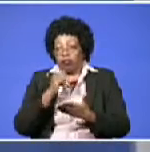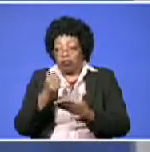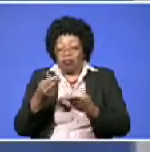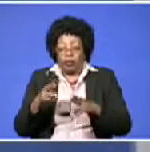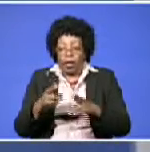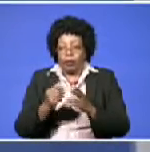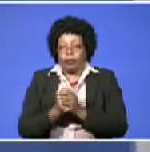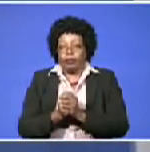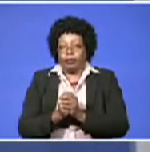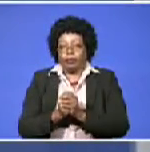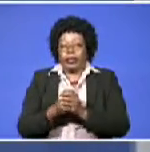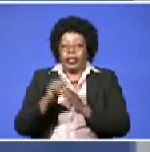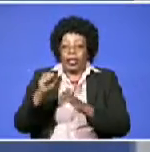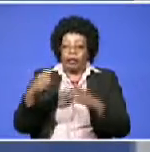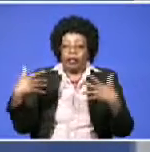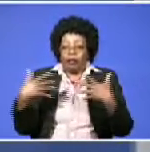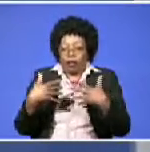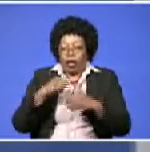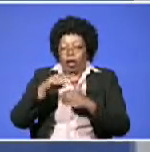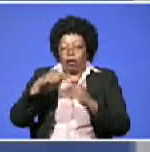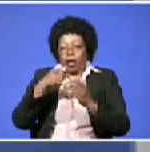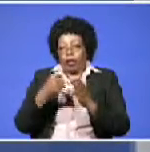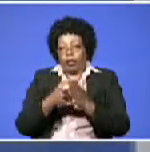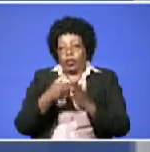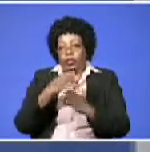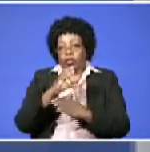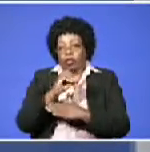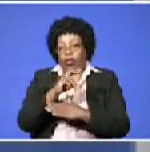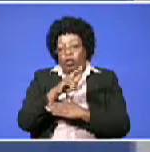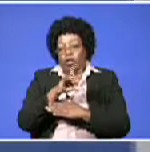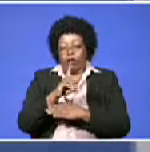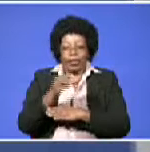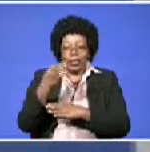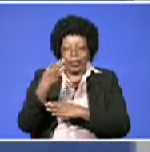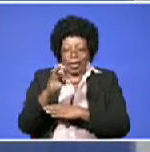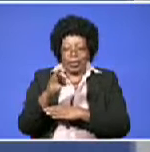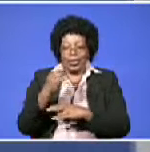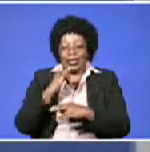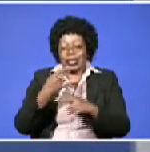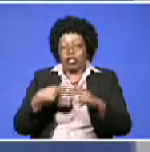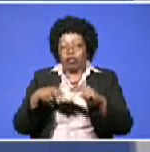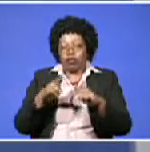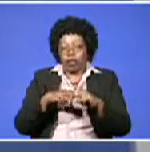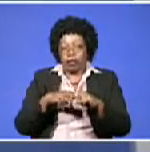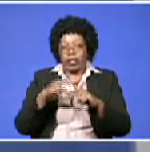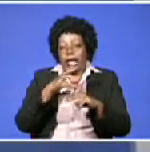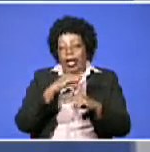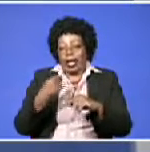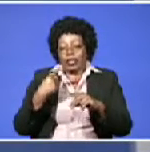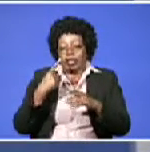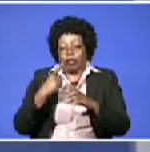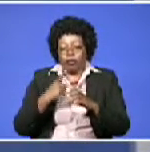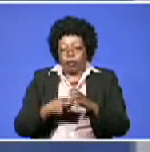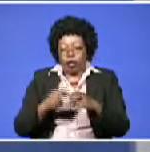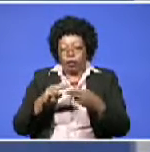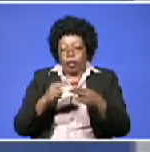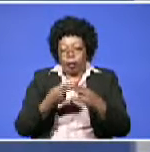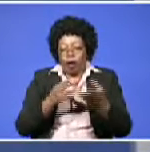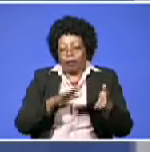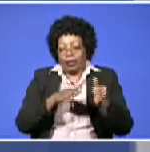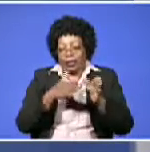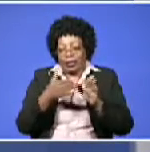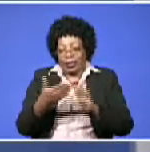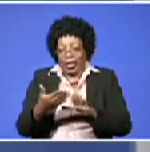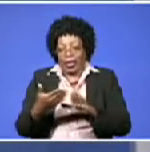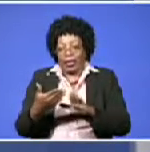Meantime, the fear index surrounding the coronavirus is rising, and based on the confirmed number of cases and deaths worldwide, many would say